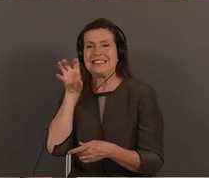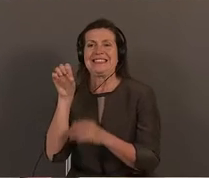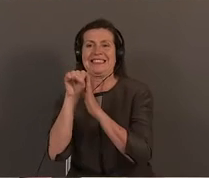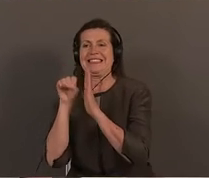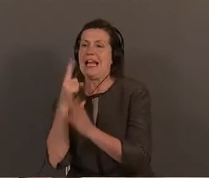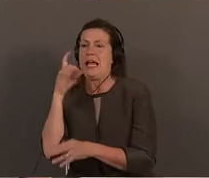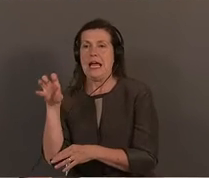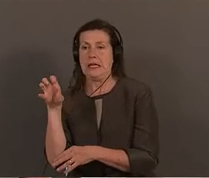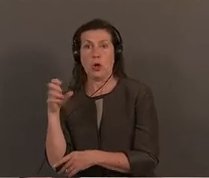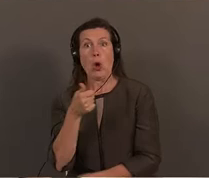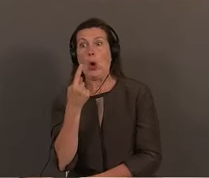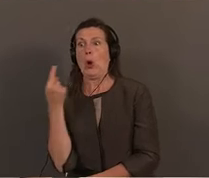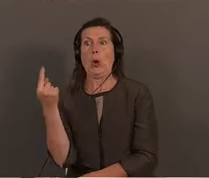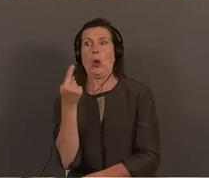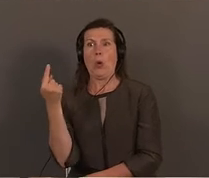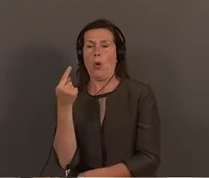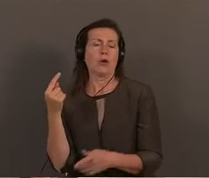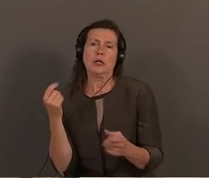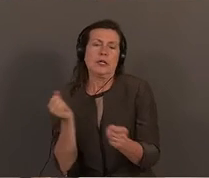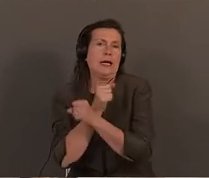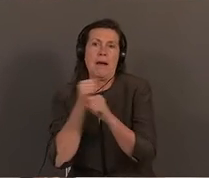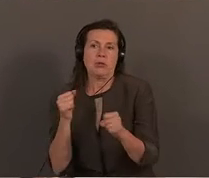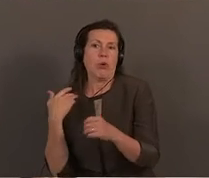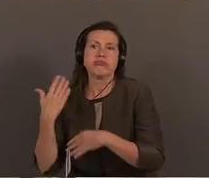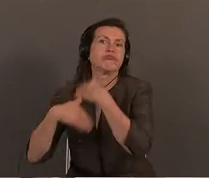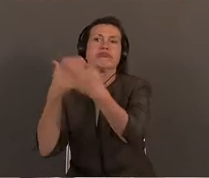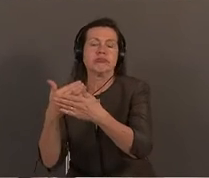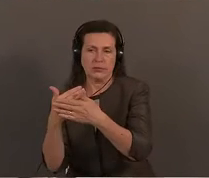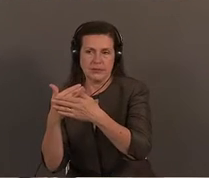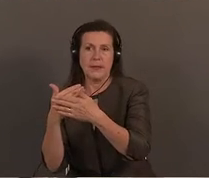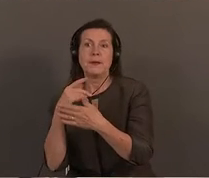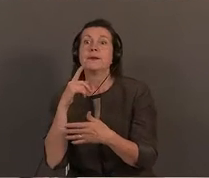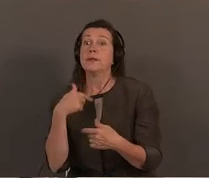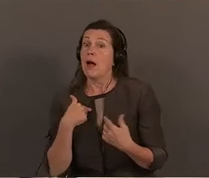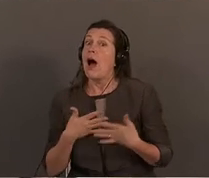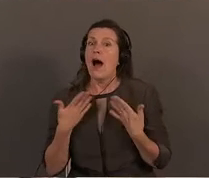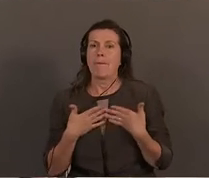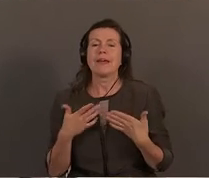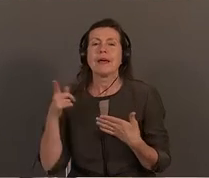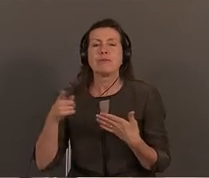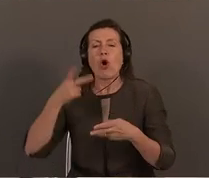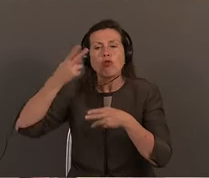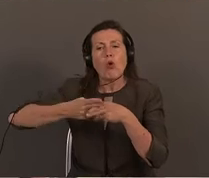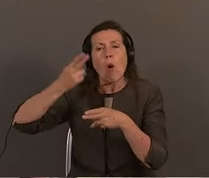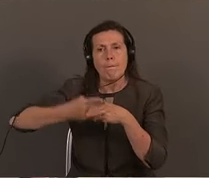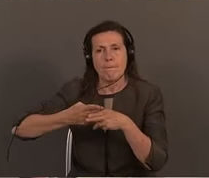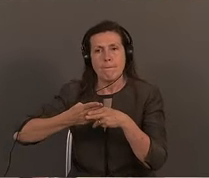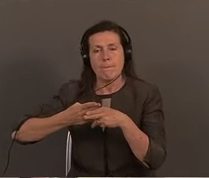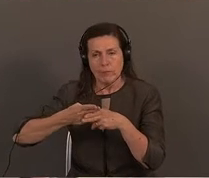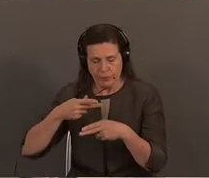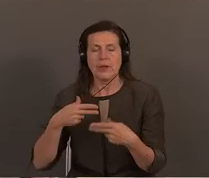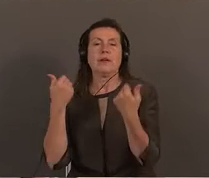issues alone. I'm really happy that in Rome, we were able to sign